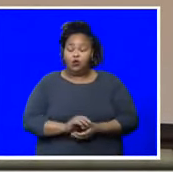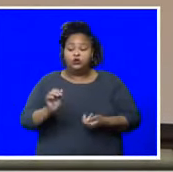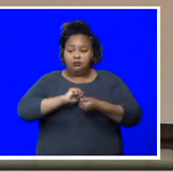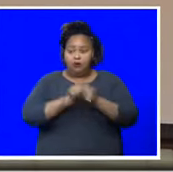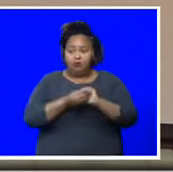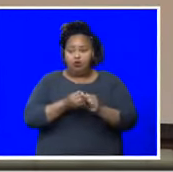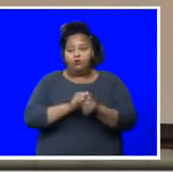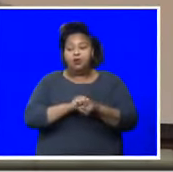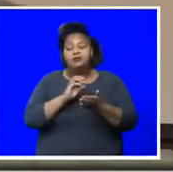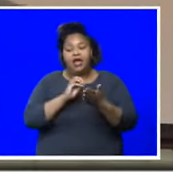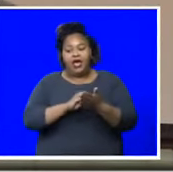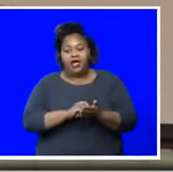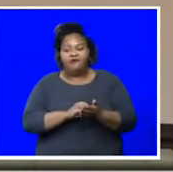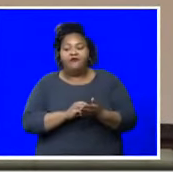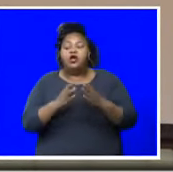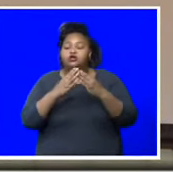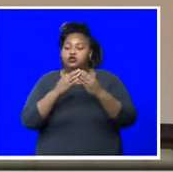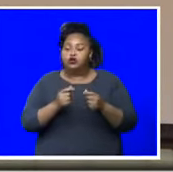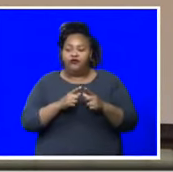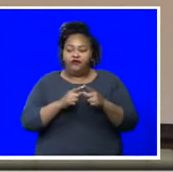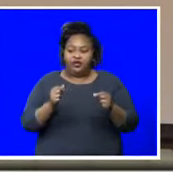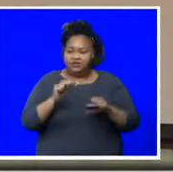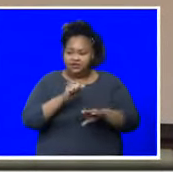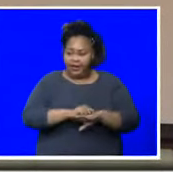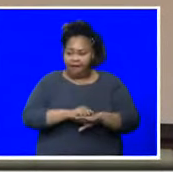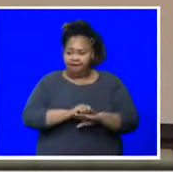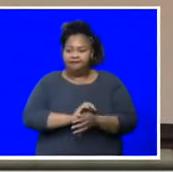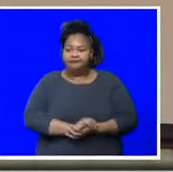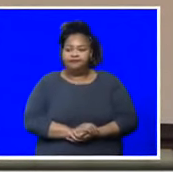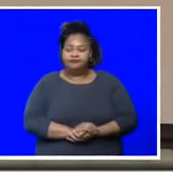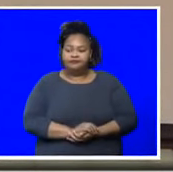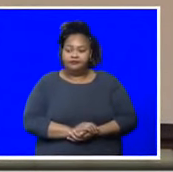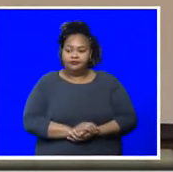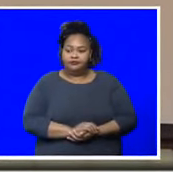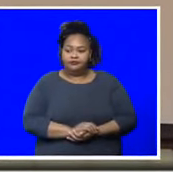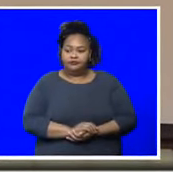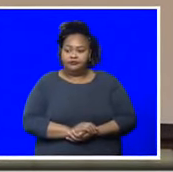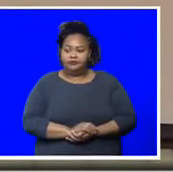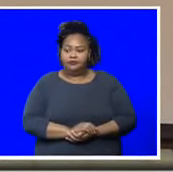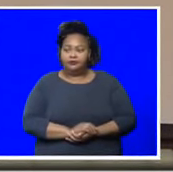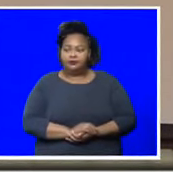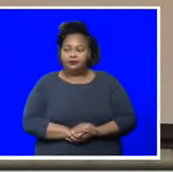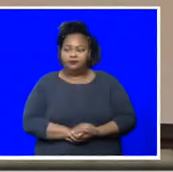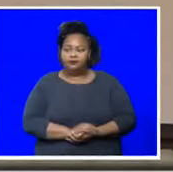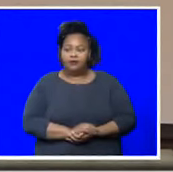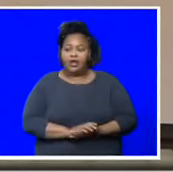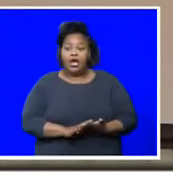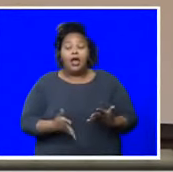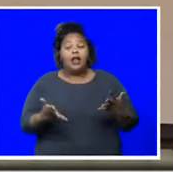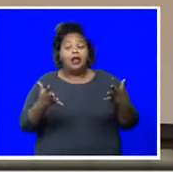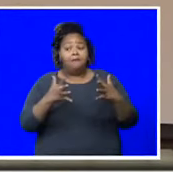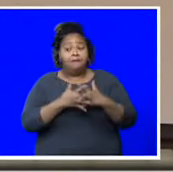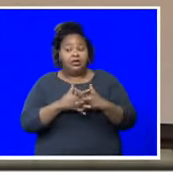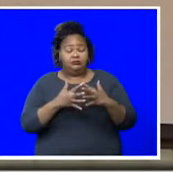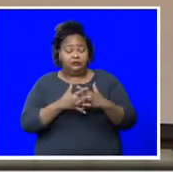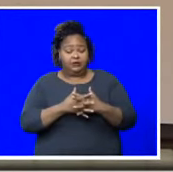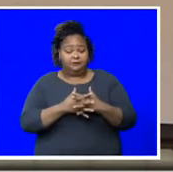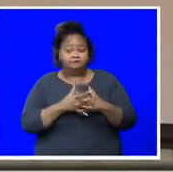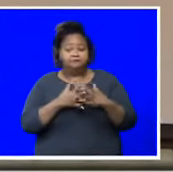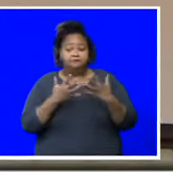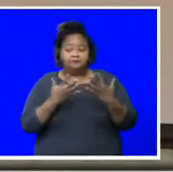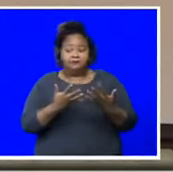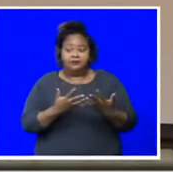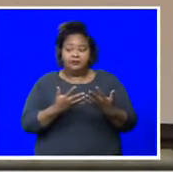country. So we made a look at the summit in terms of it will foster inclusiveness,